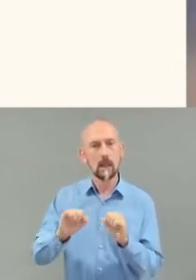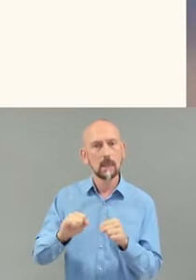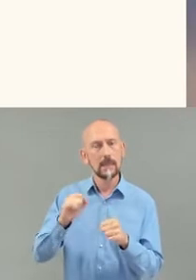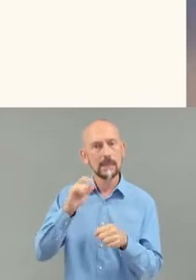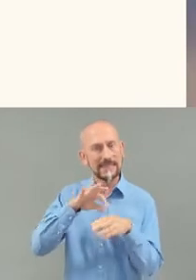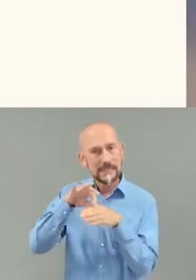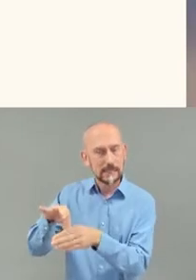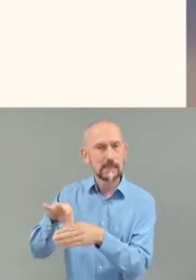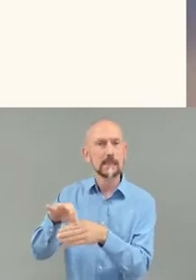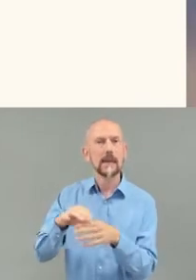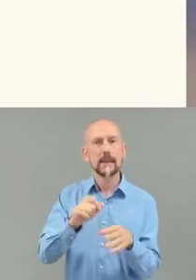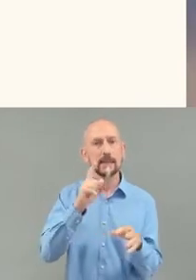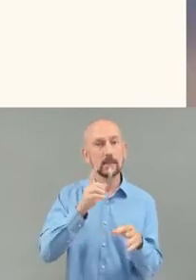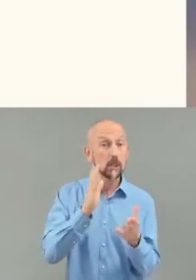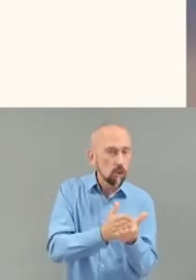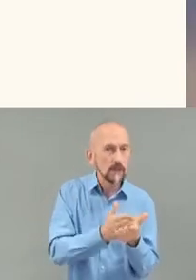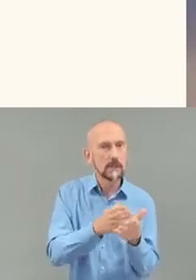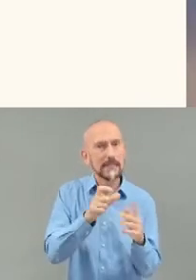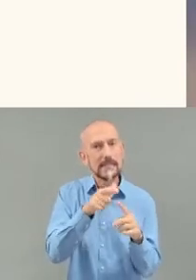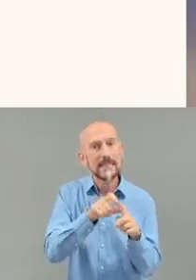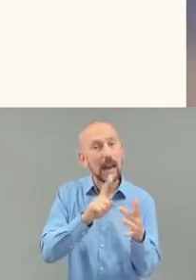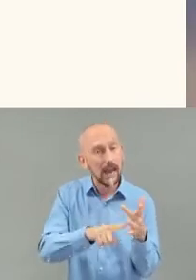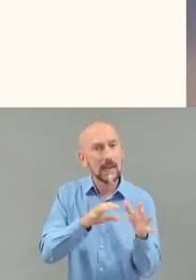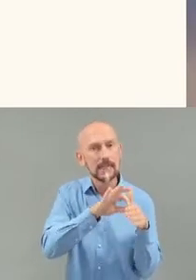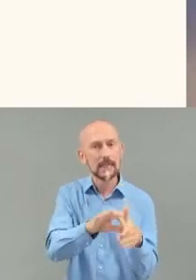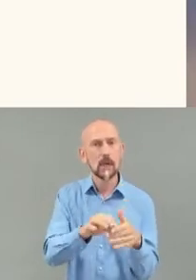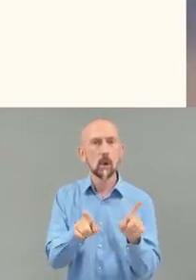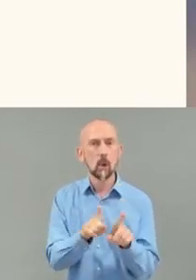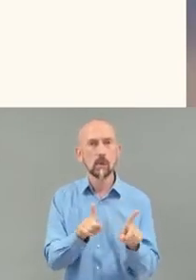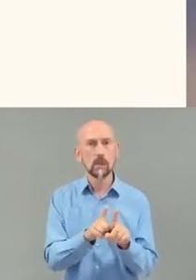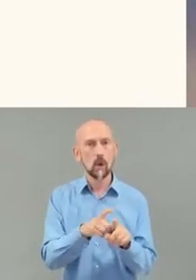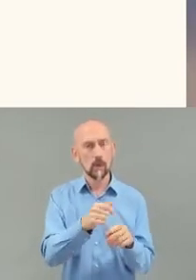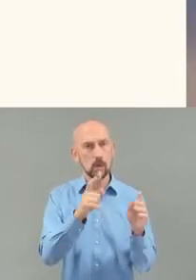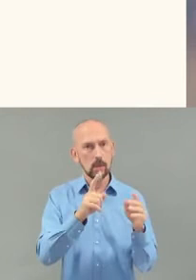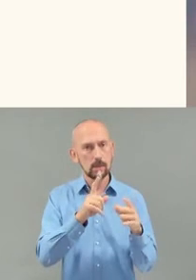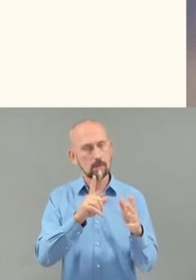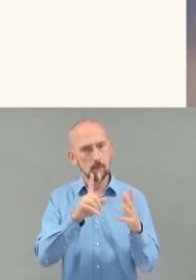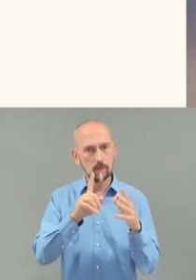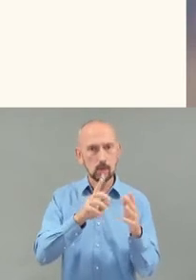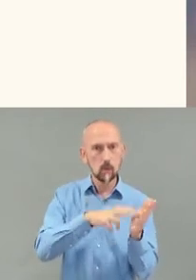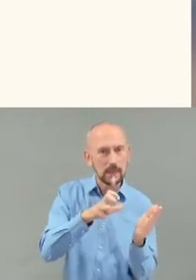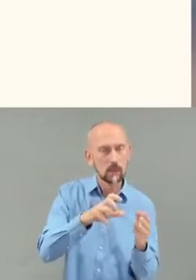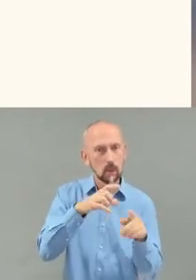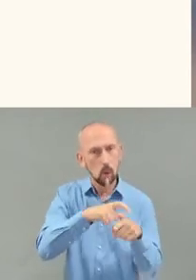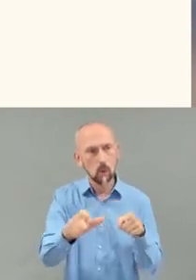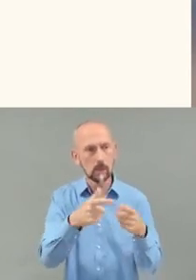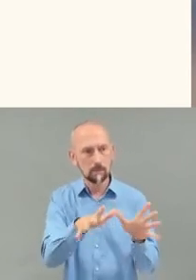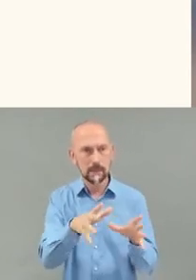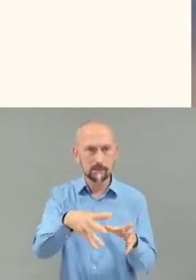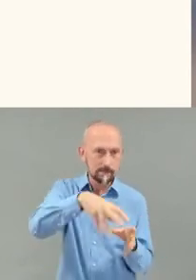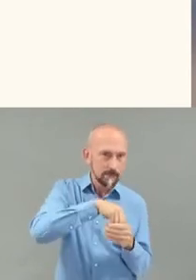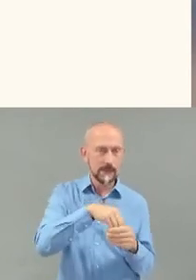clinical psychologist who is alumni from the Newcastle course, who had navigated complex adjustments. Student chair